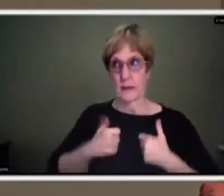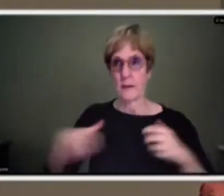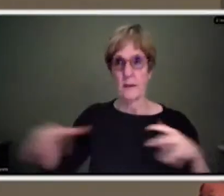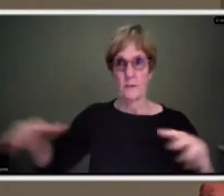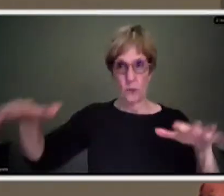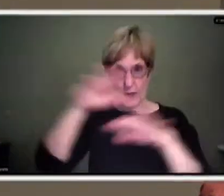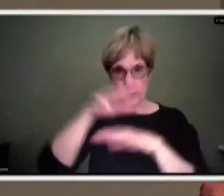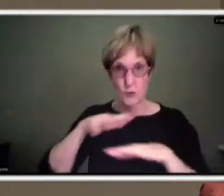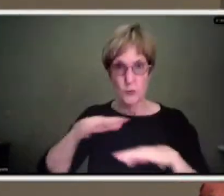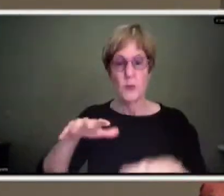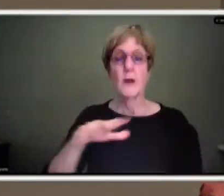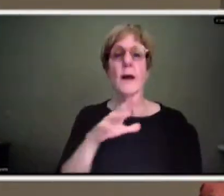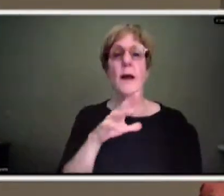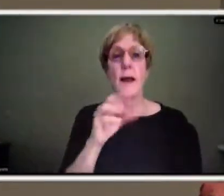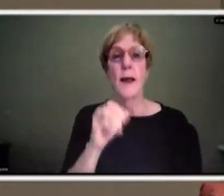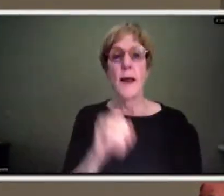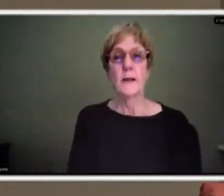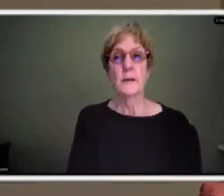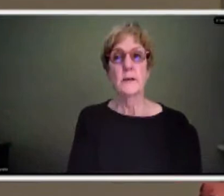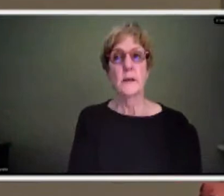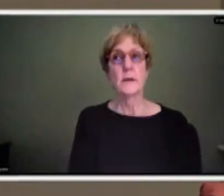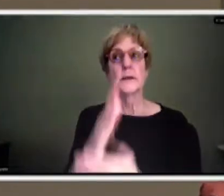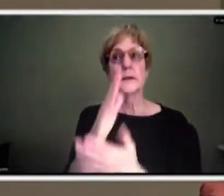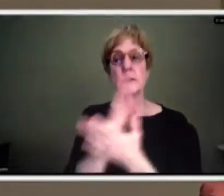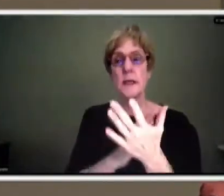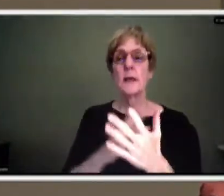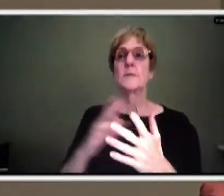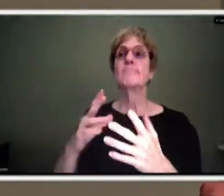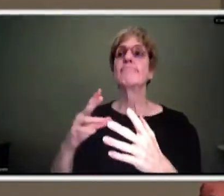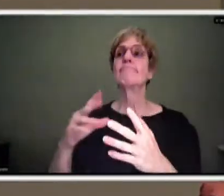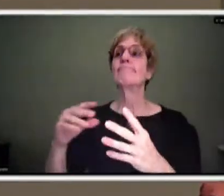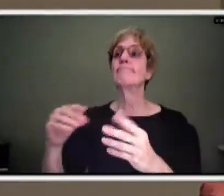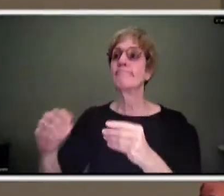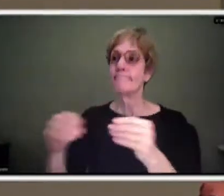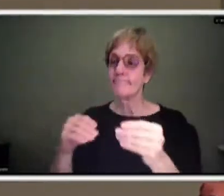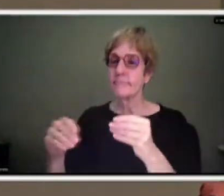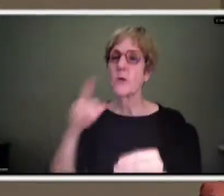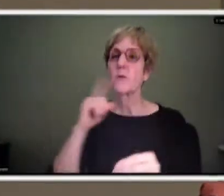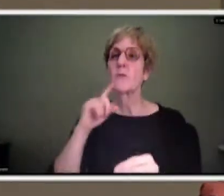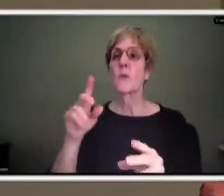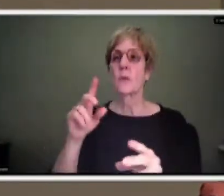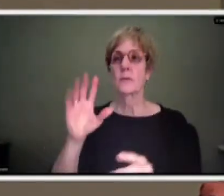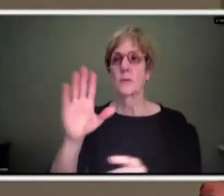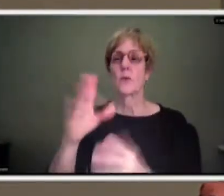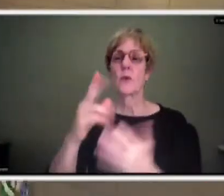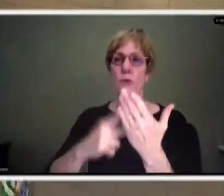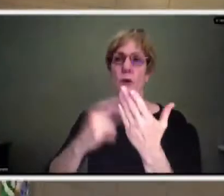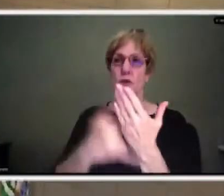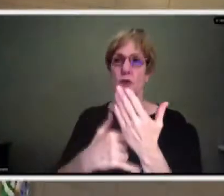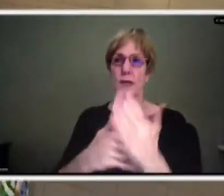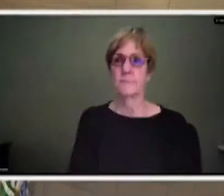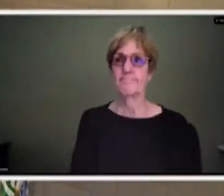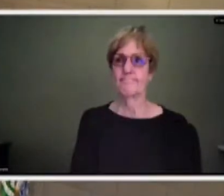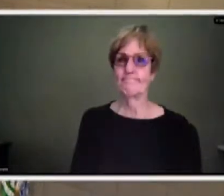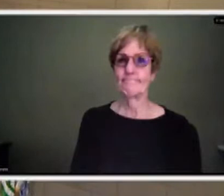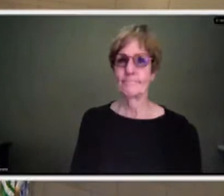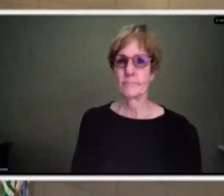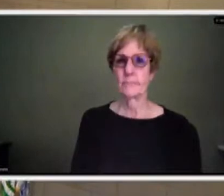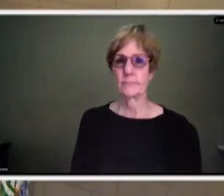compromise and some concession for the residents. Thank you. It's the